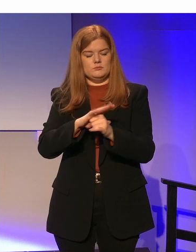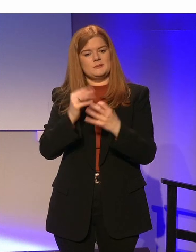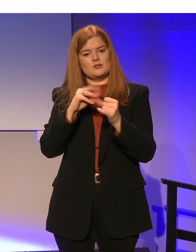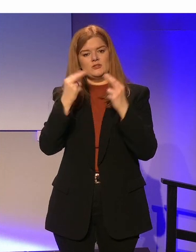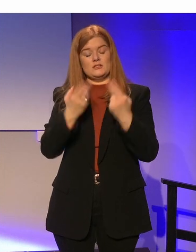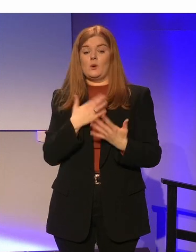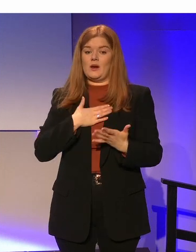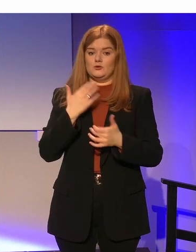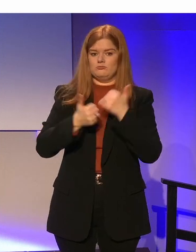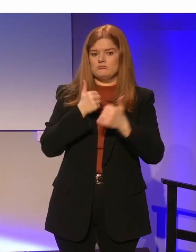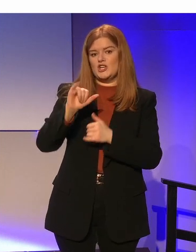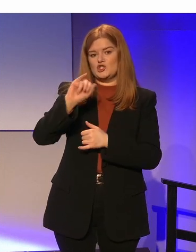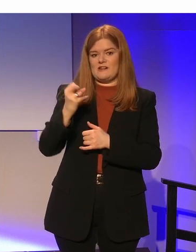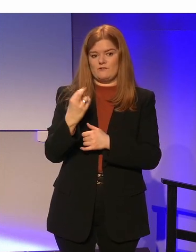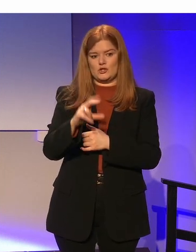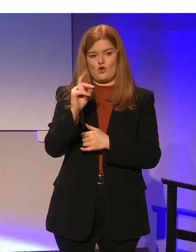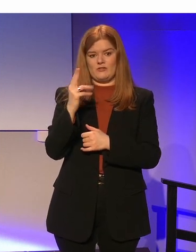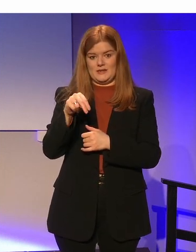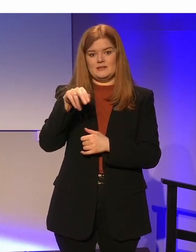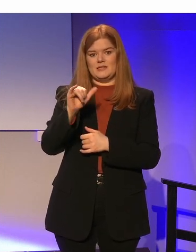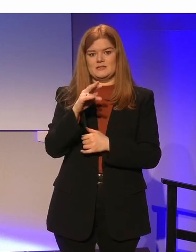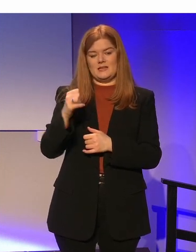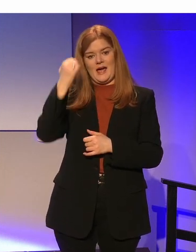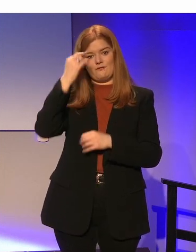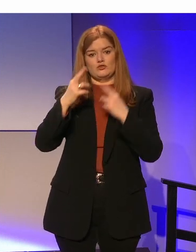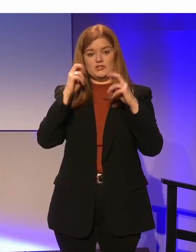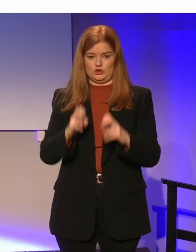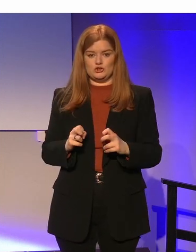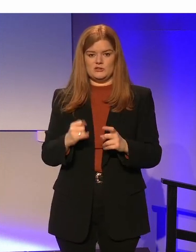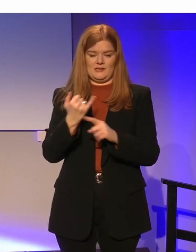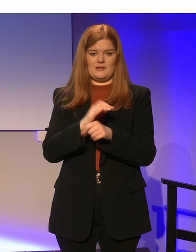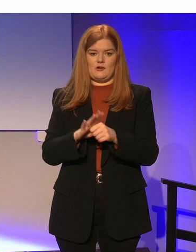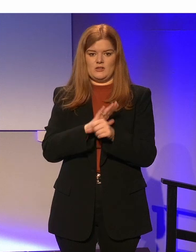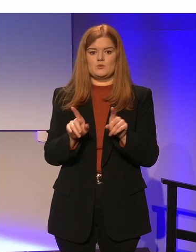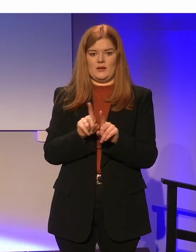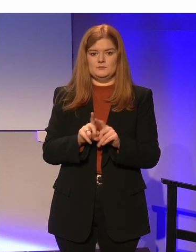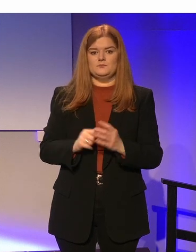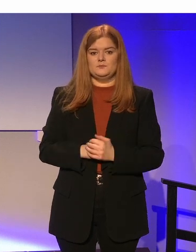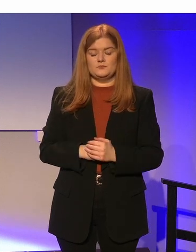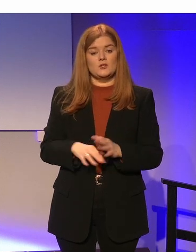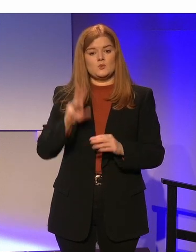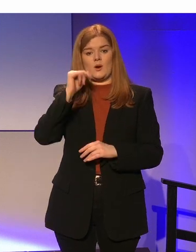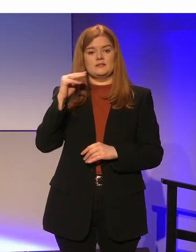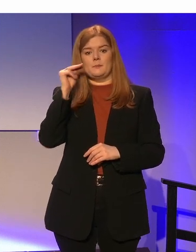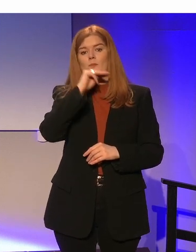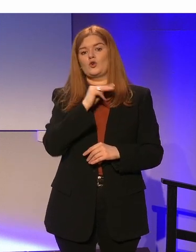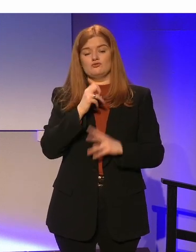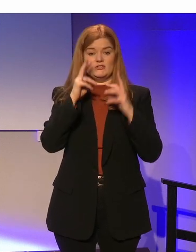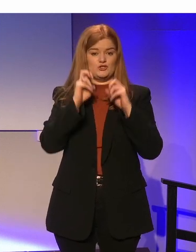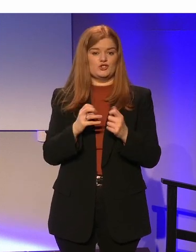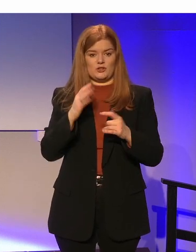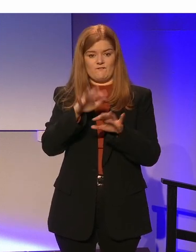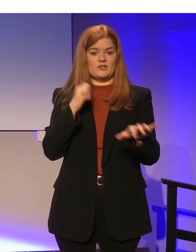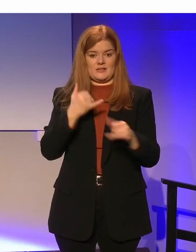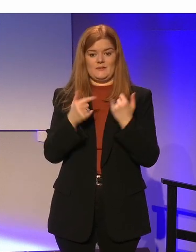And again, I want to commend Jennifer Dorn, the NCSE Head of Research, in that regard. The importance of